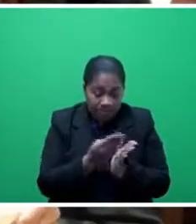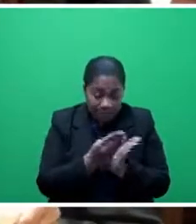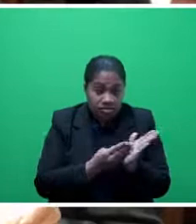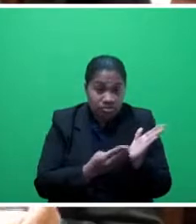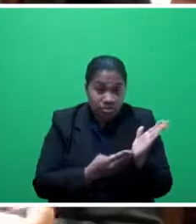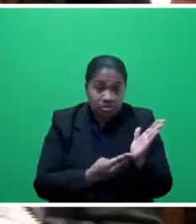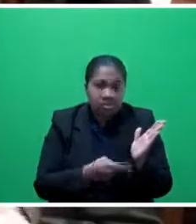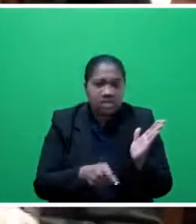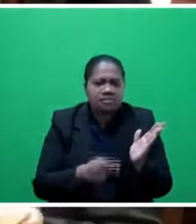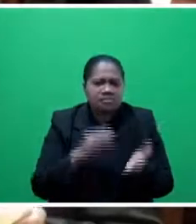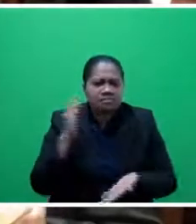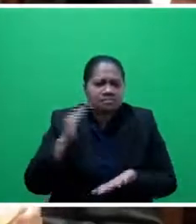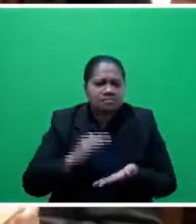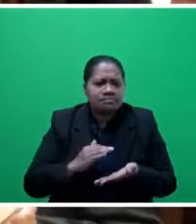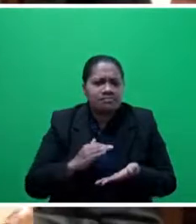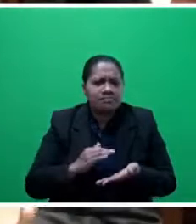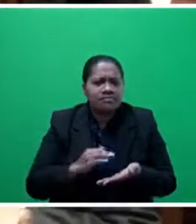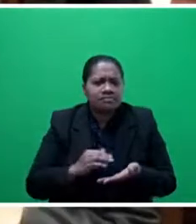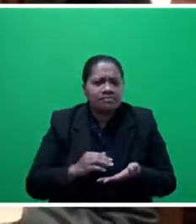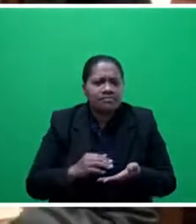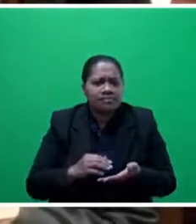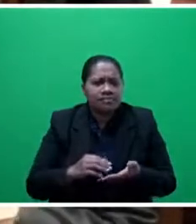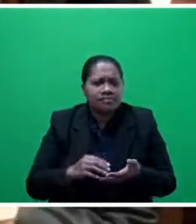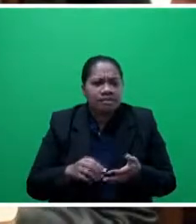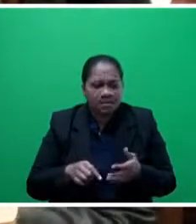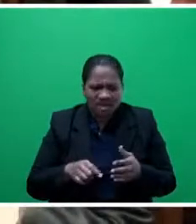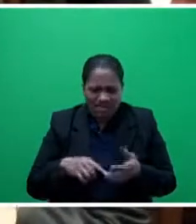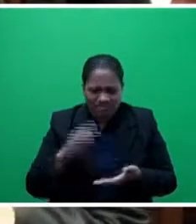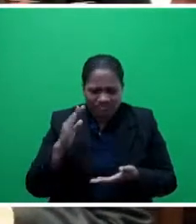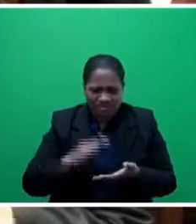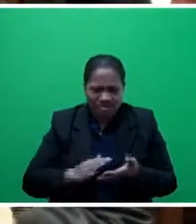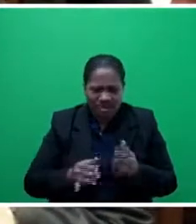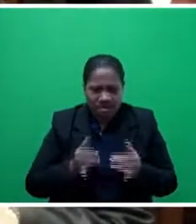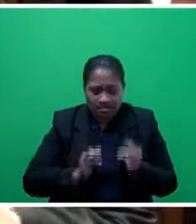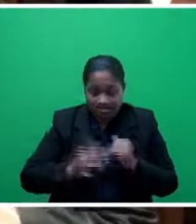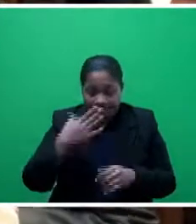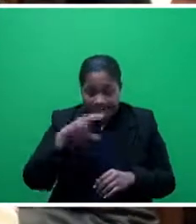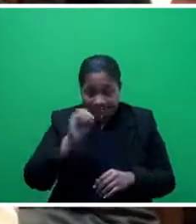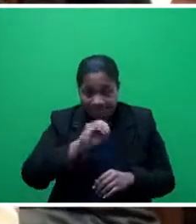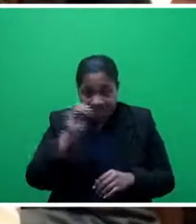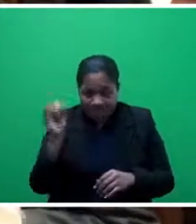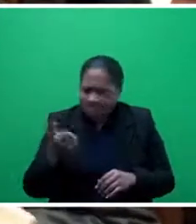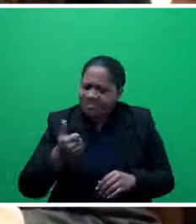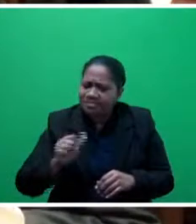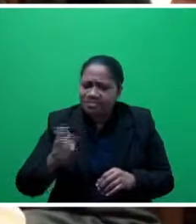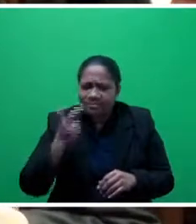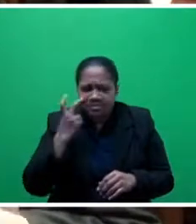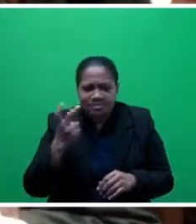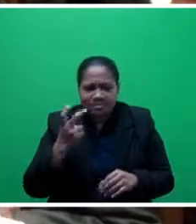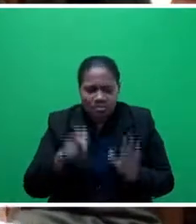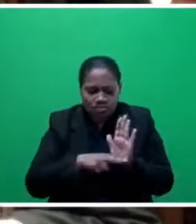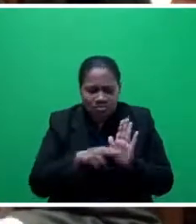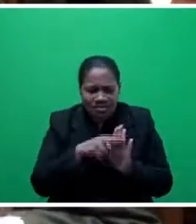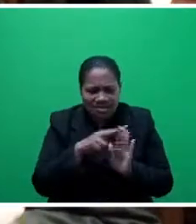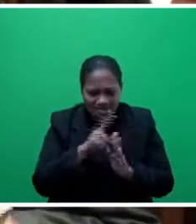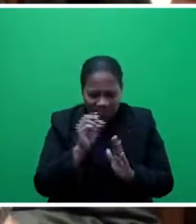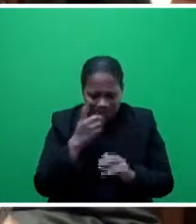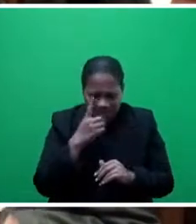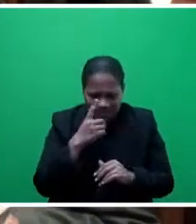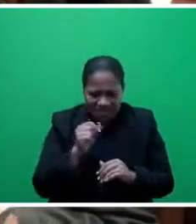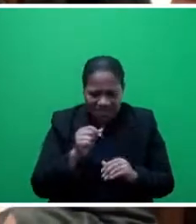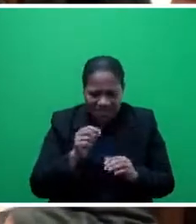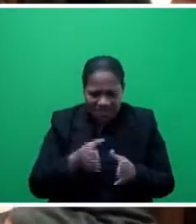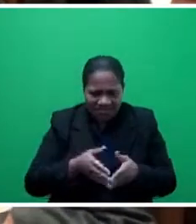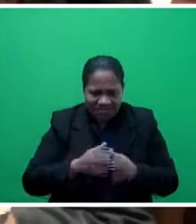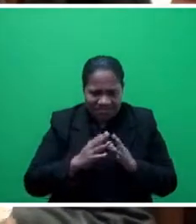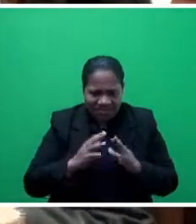we're reducing the rate of excise duty on alcohol by 50%, of course allowing our hotels, etc., to be able to be competitive. We're also